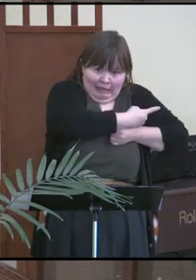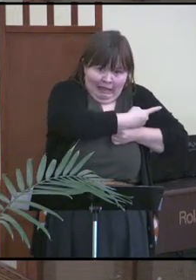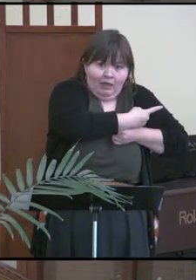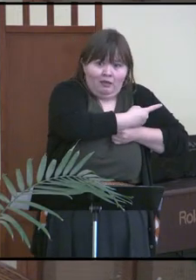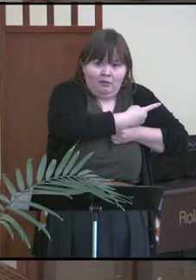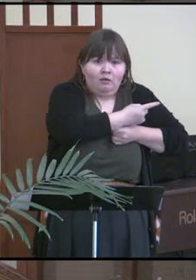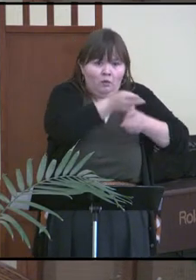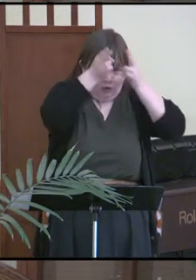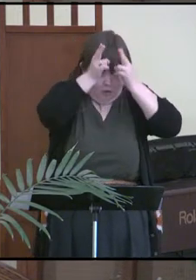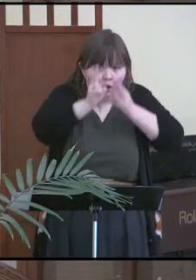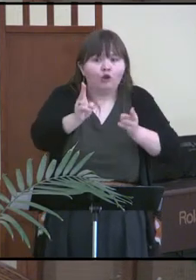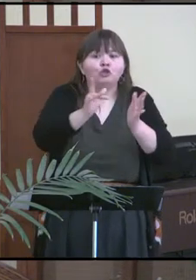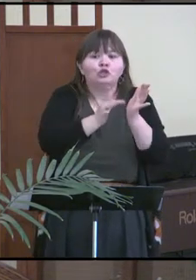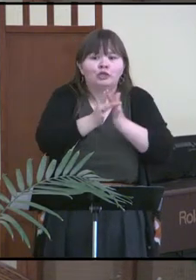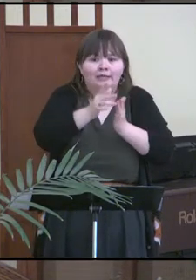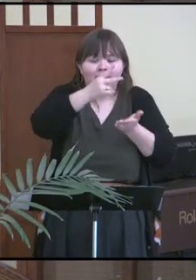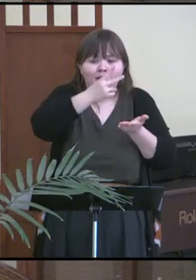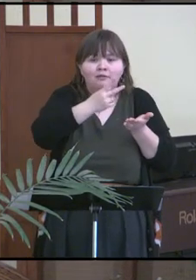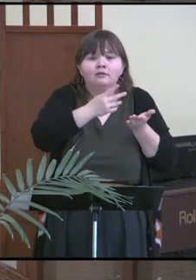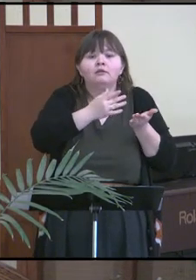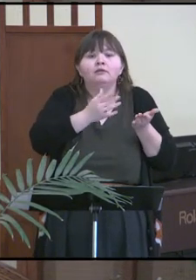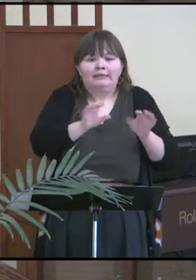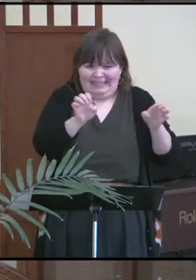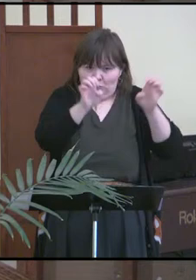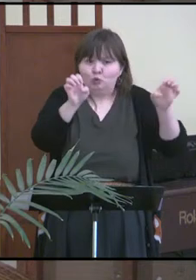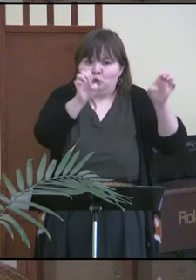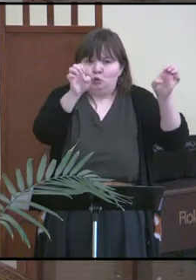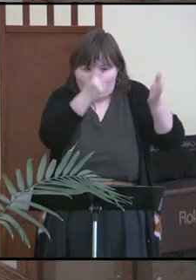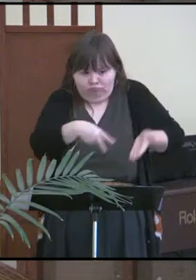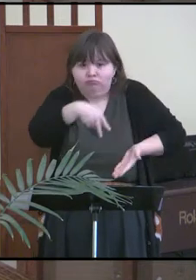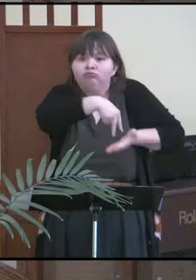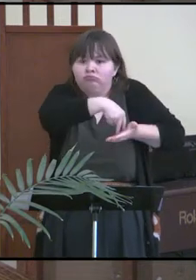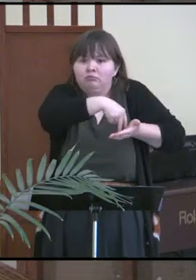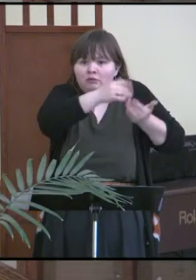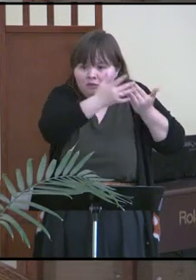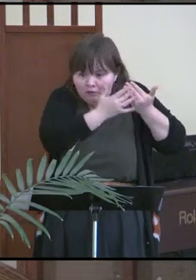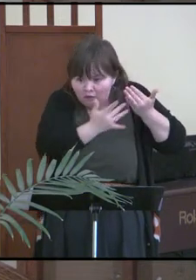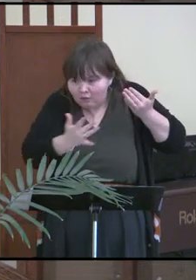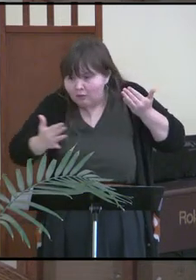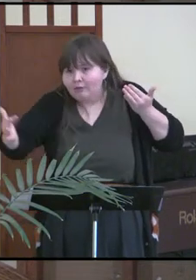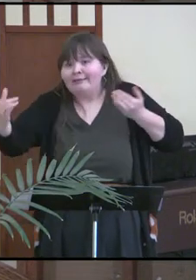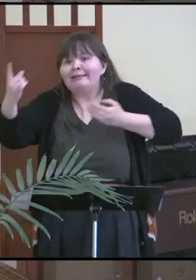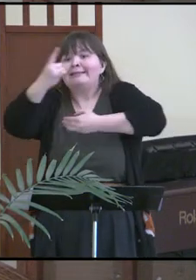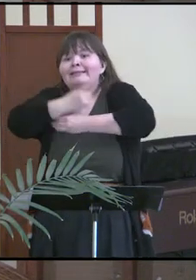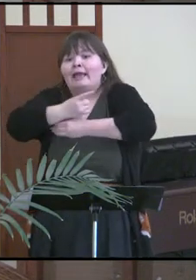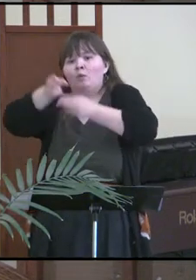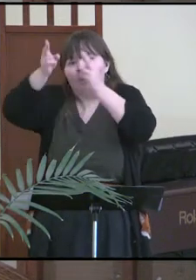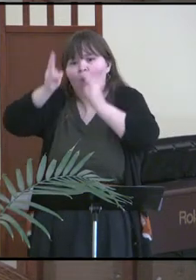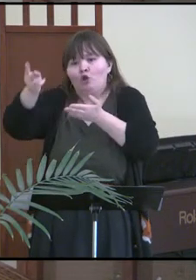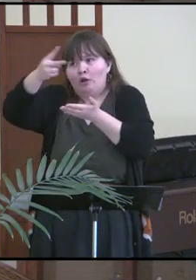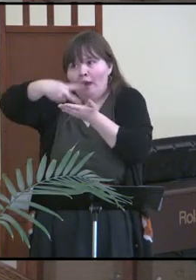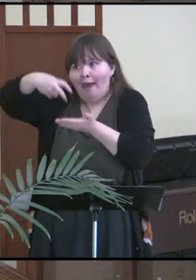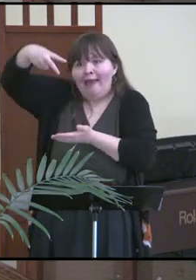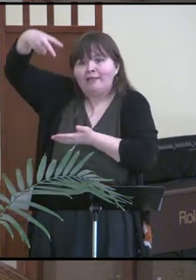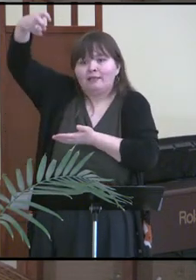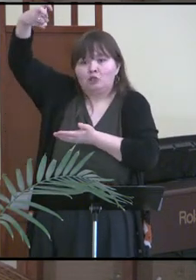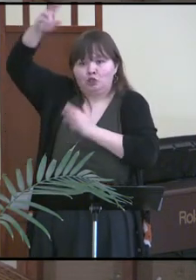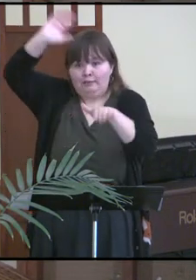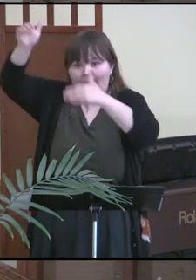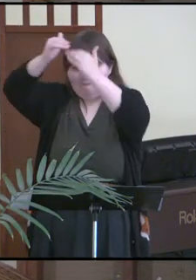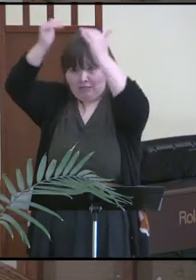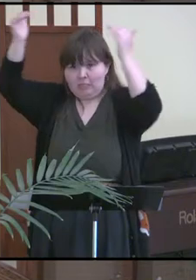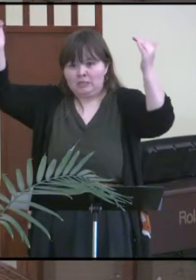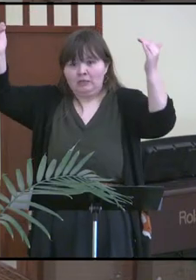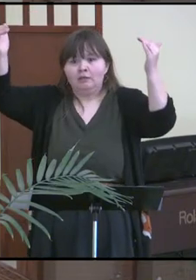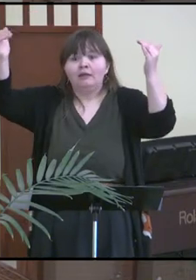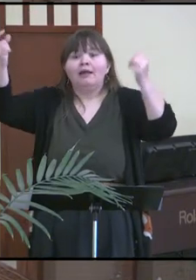which we honor Jesus' Easter, to the day that we honor Jesus' ascension into heaven, and the